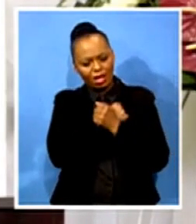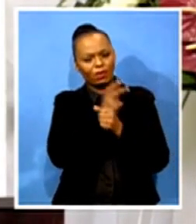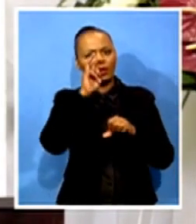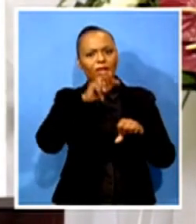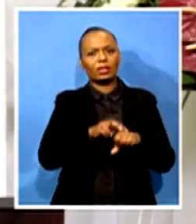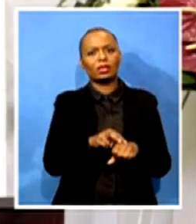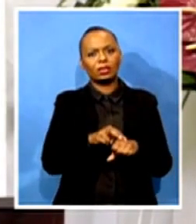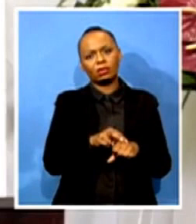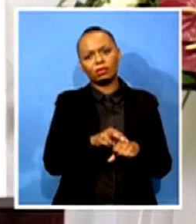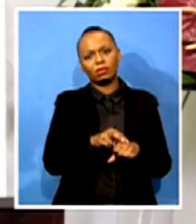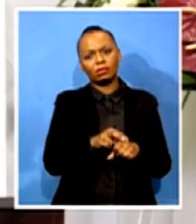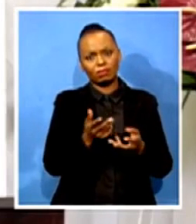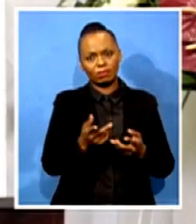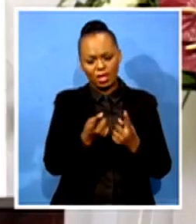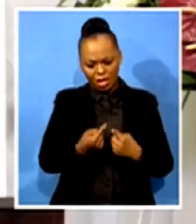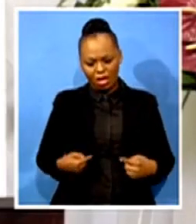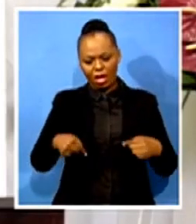cutting a long story short.